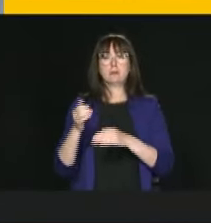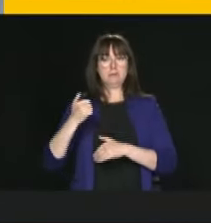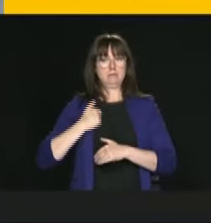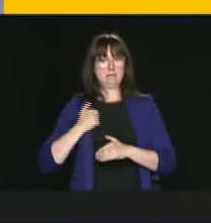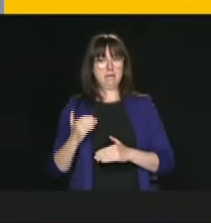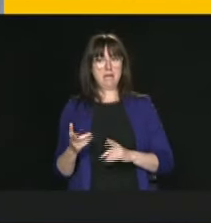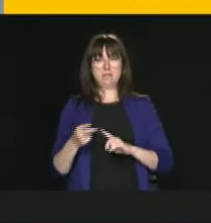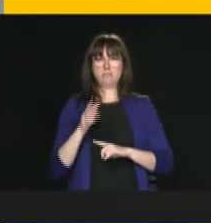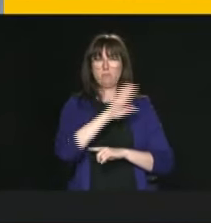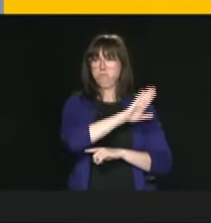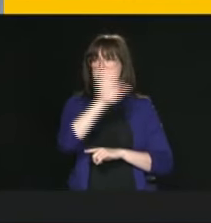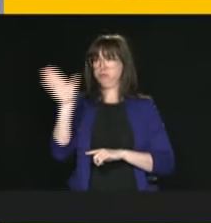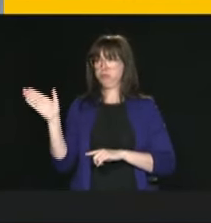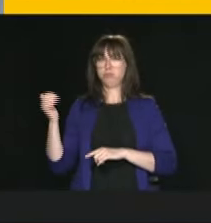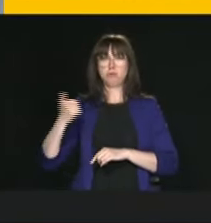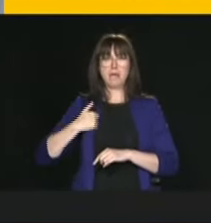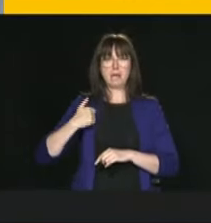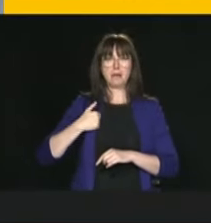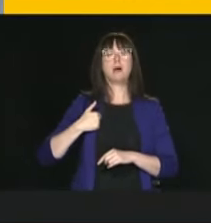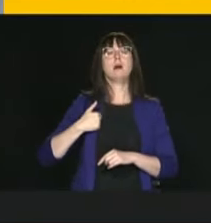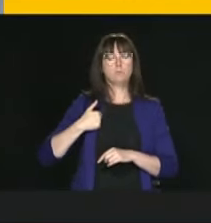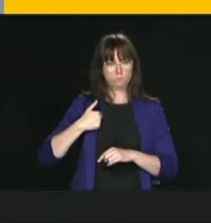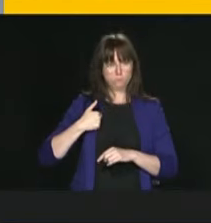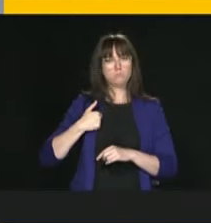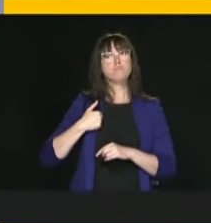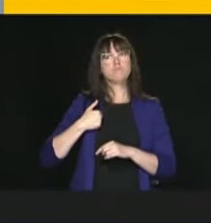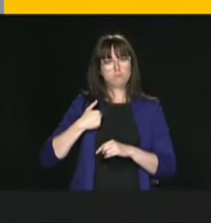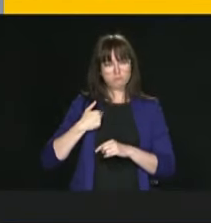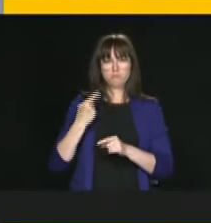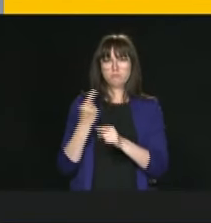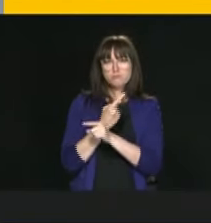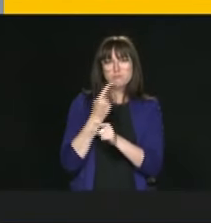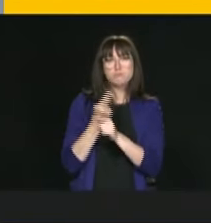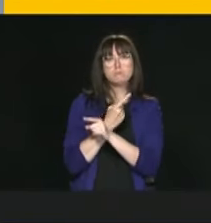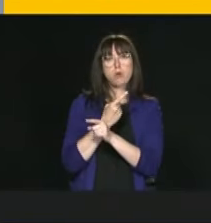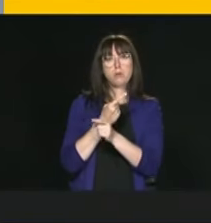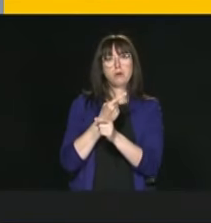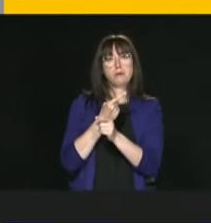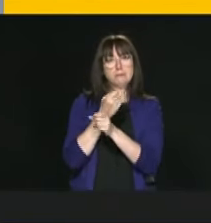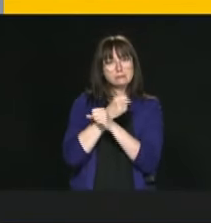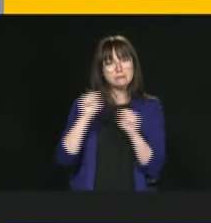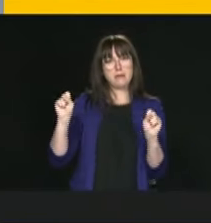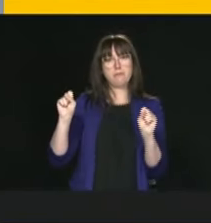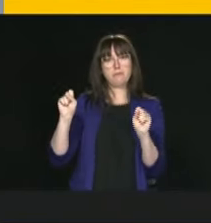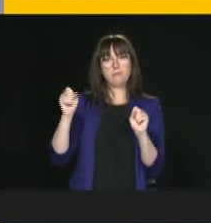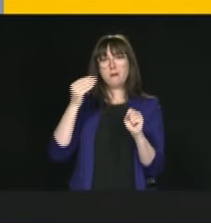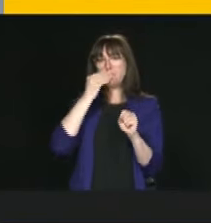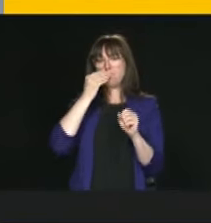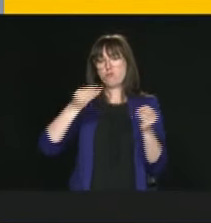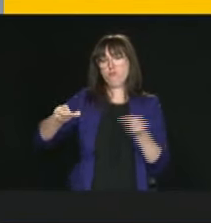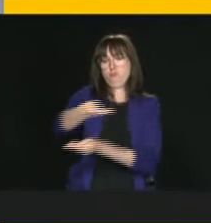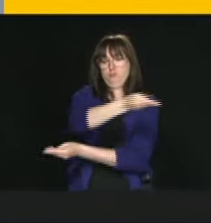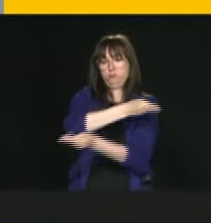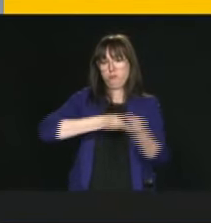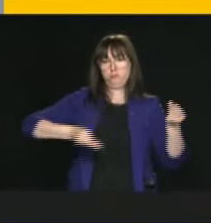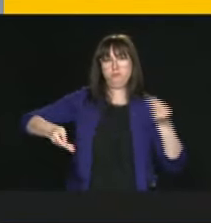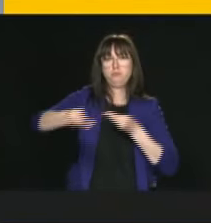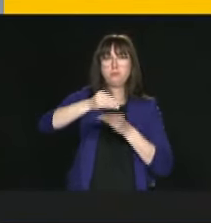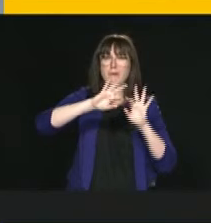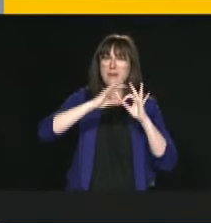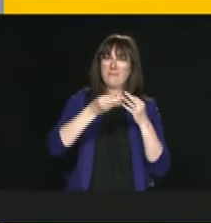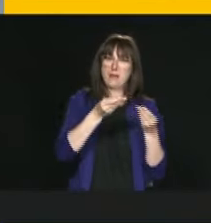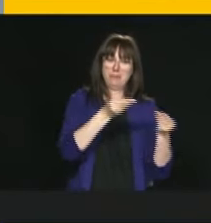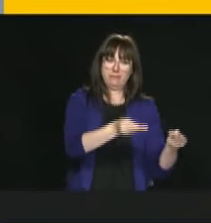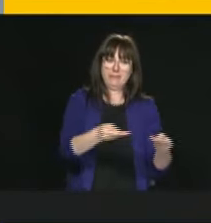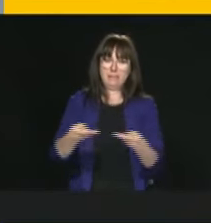that Canadians from coast to coast are getting a reliable and safe supply of the food they need to feed their families and put